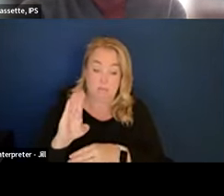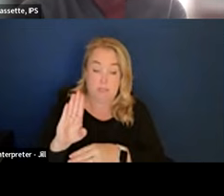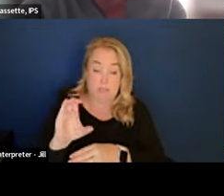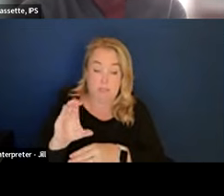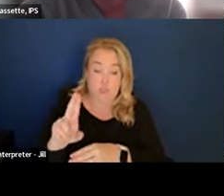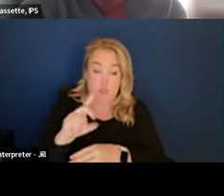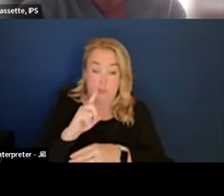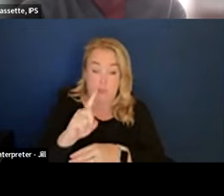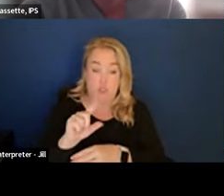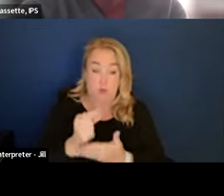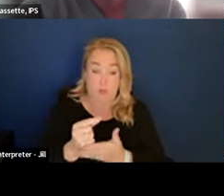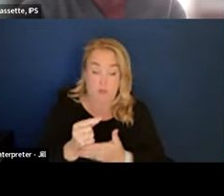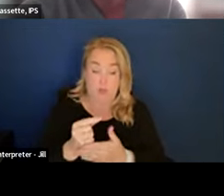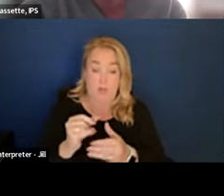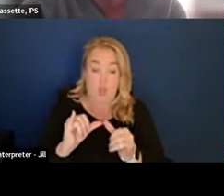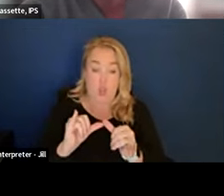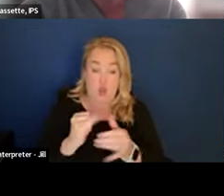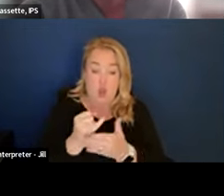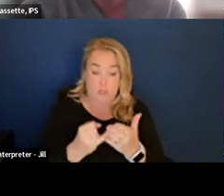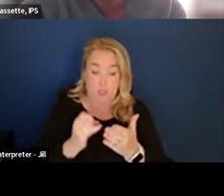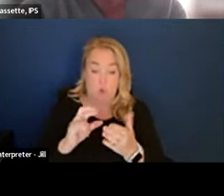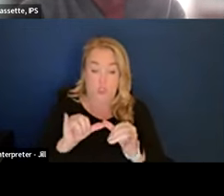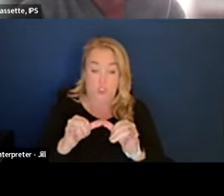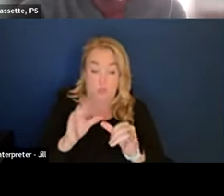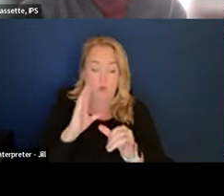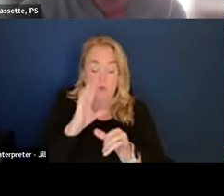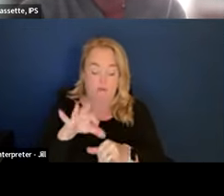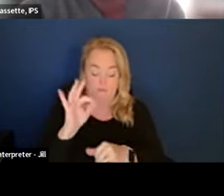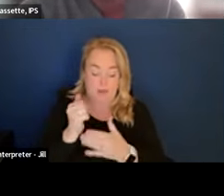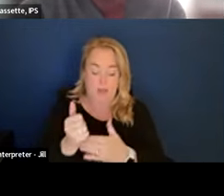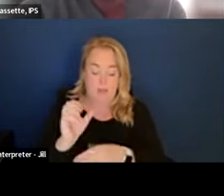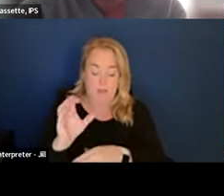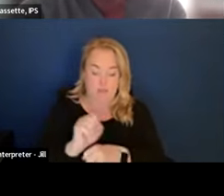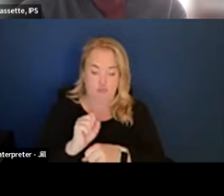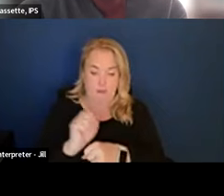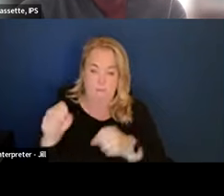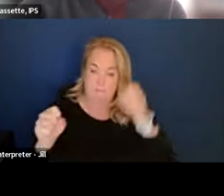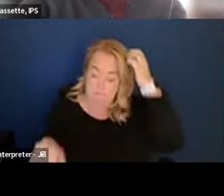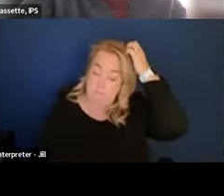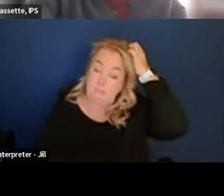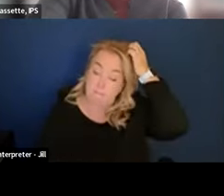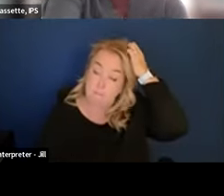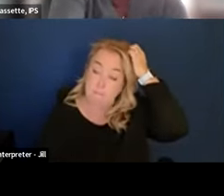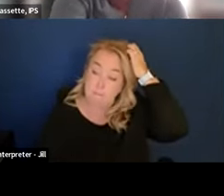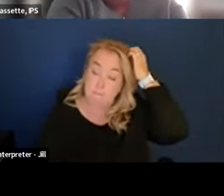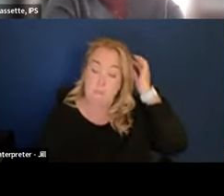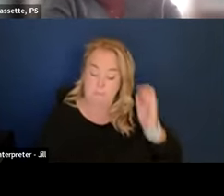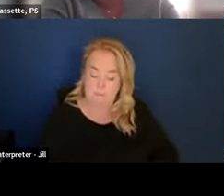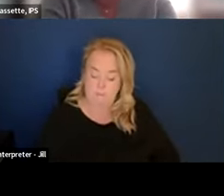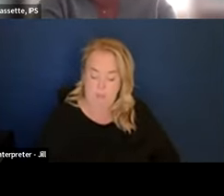an architect or engineer, we will find them a job. Well, no ifs, ands, or buts. We've got to